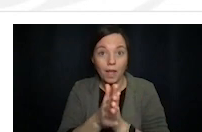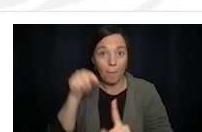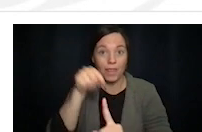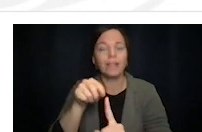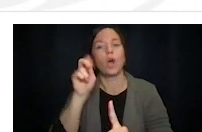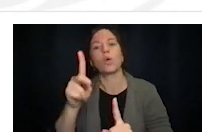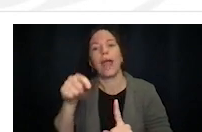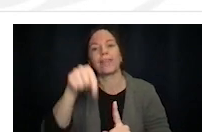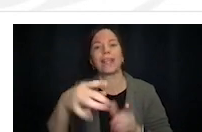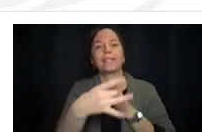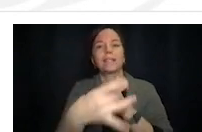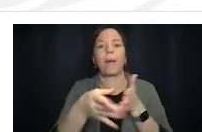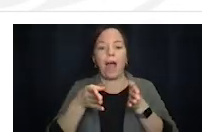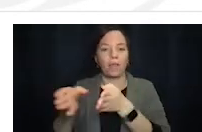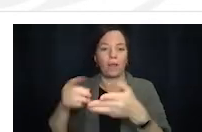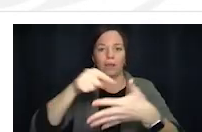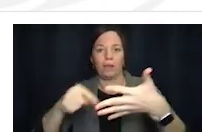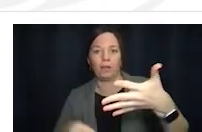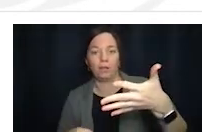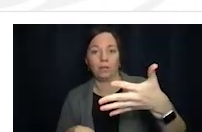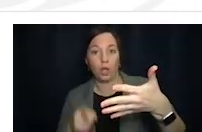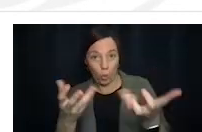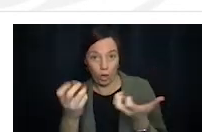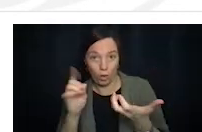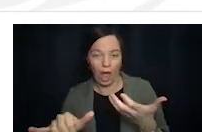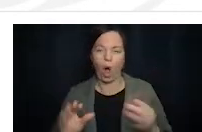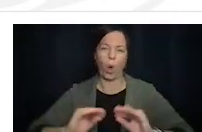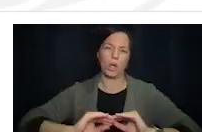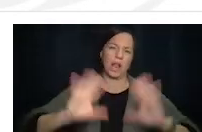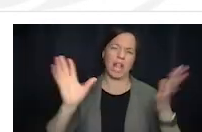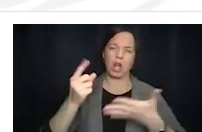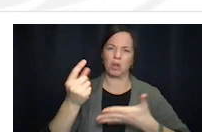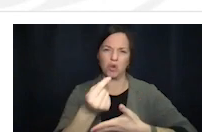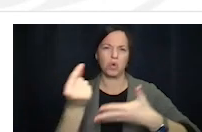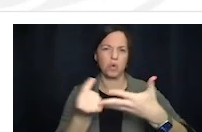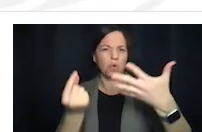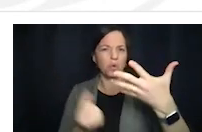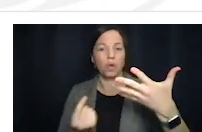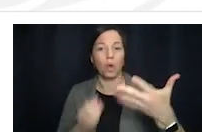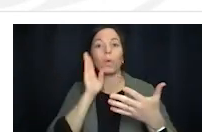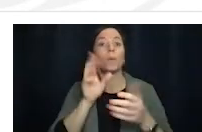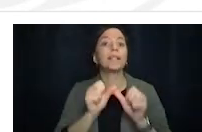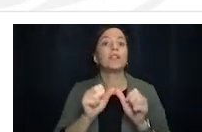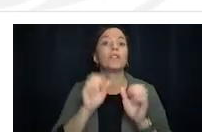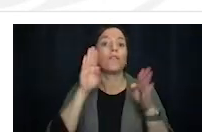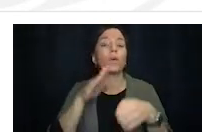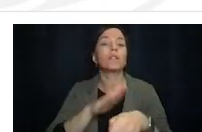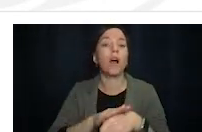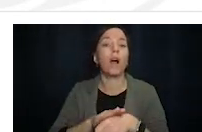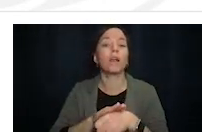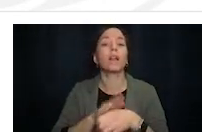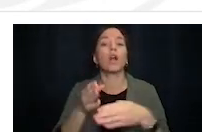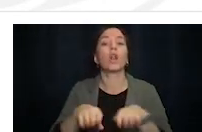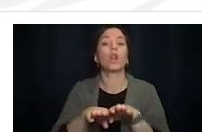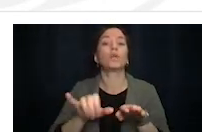pathway, right? You want to do this? Here's the pathway, and have that clearly laid out for them. We will continue to focus on closing equity